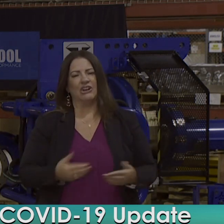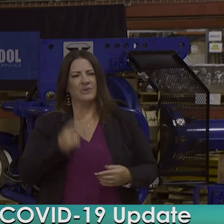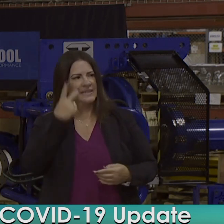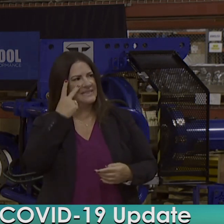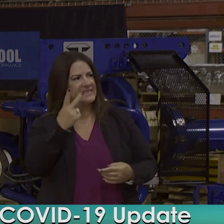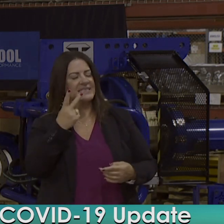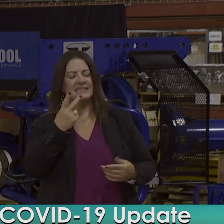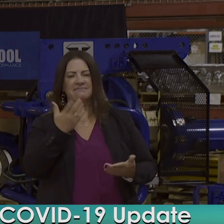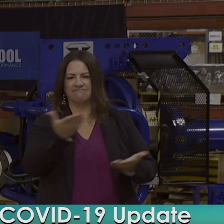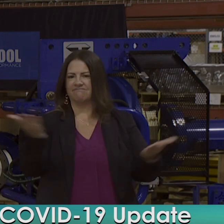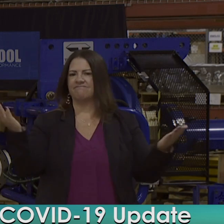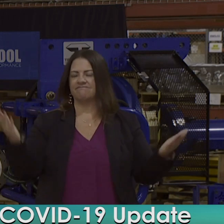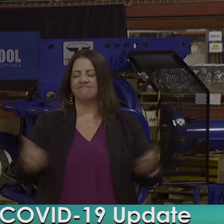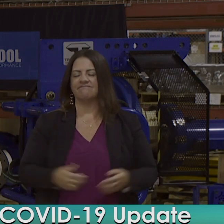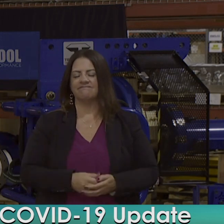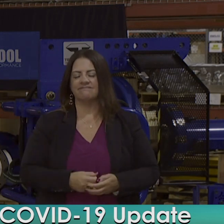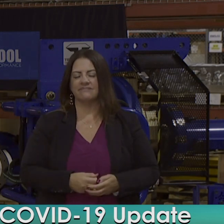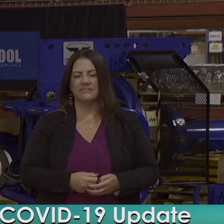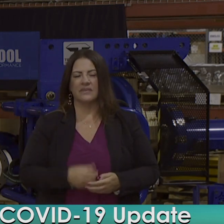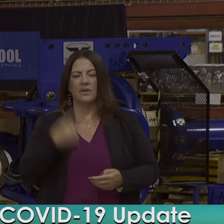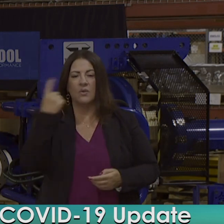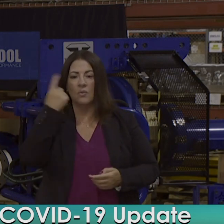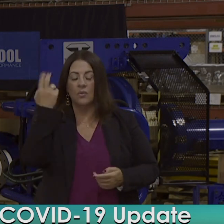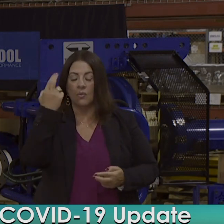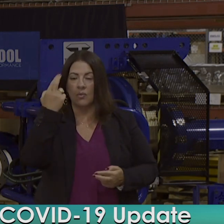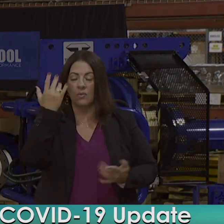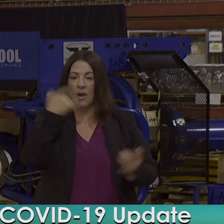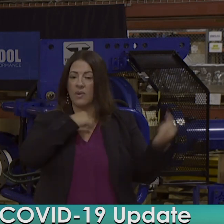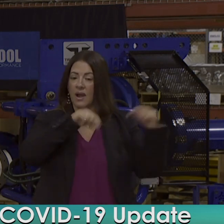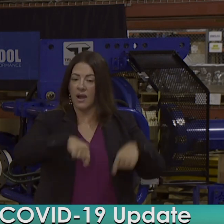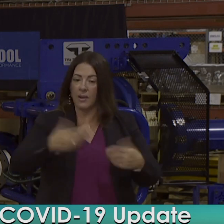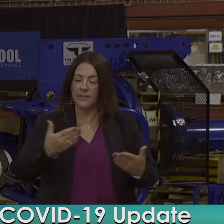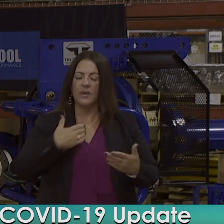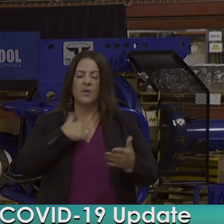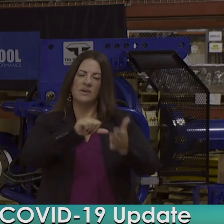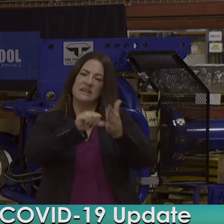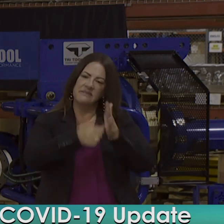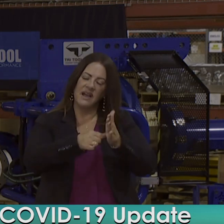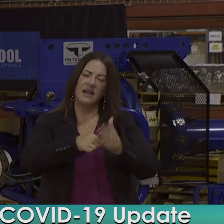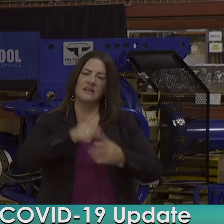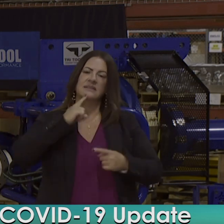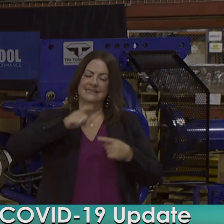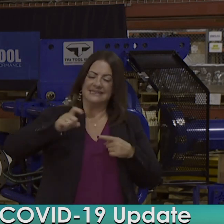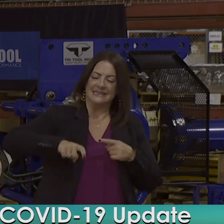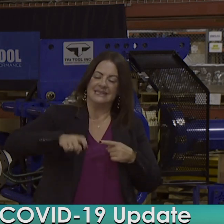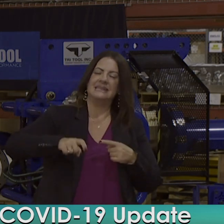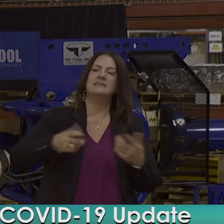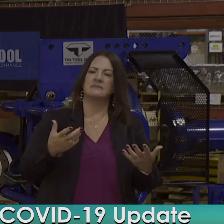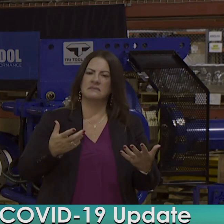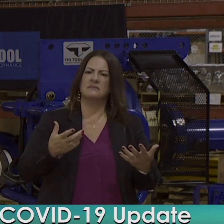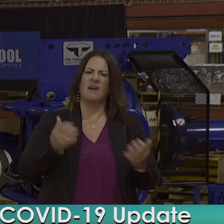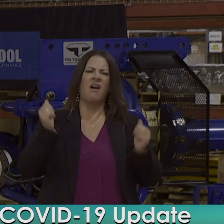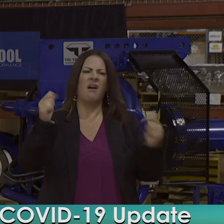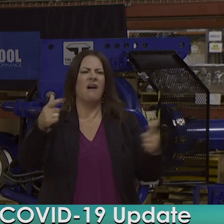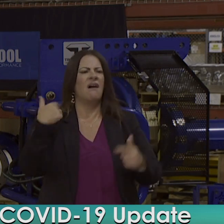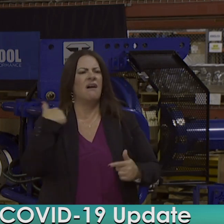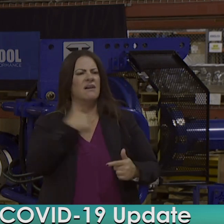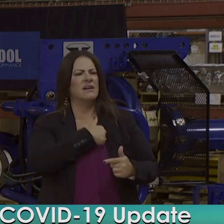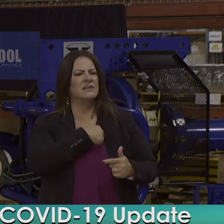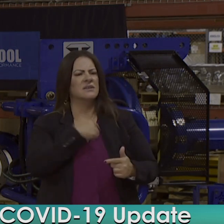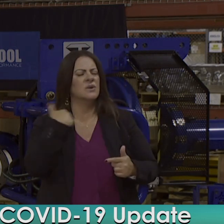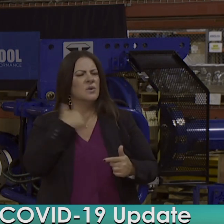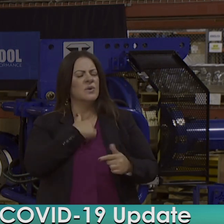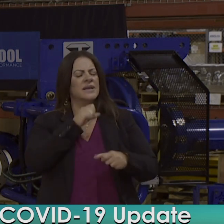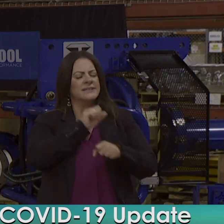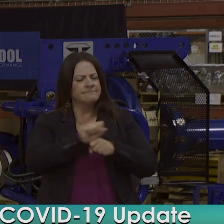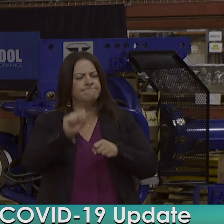see here. And we're here with a purpose, and that is to emphasize the need for all of us as we work